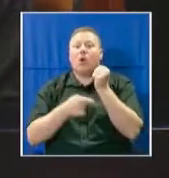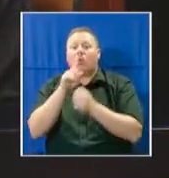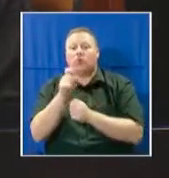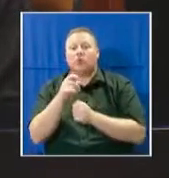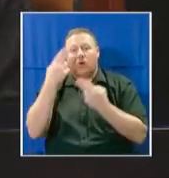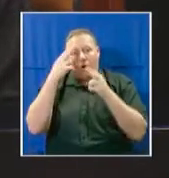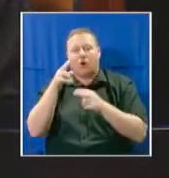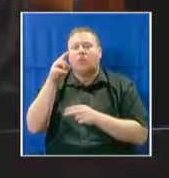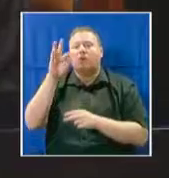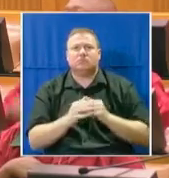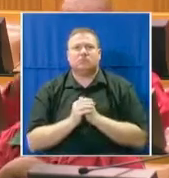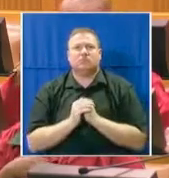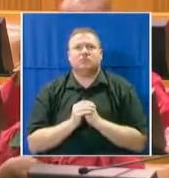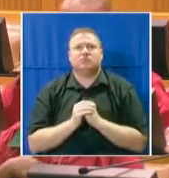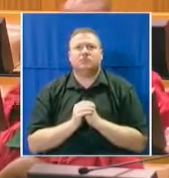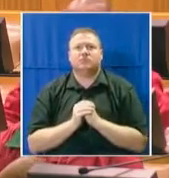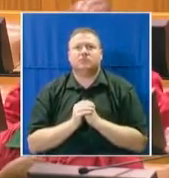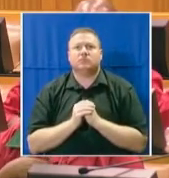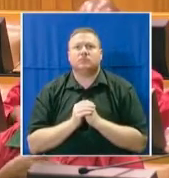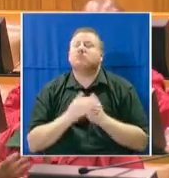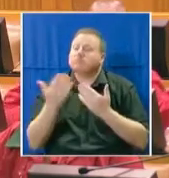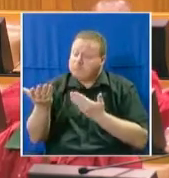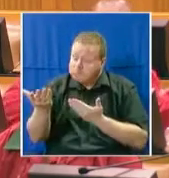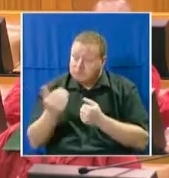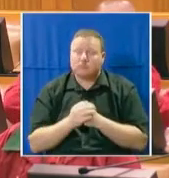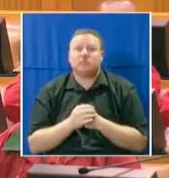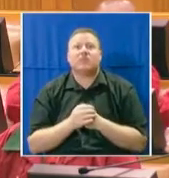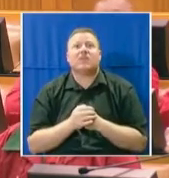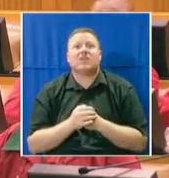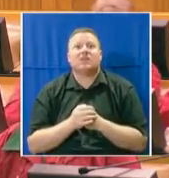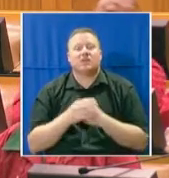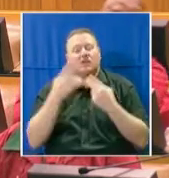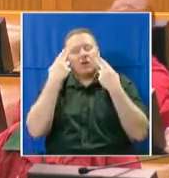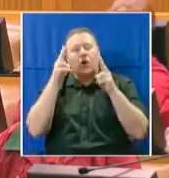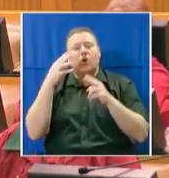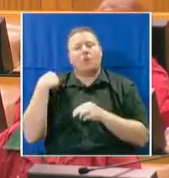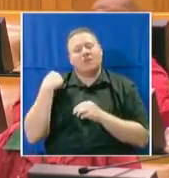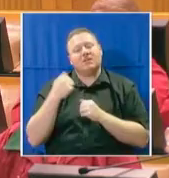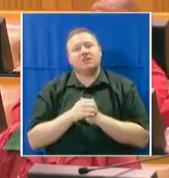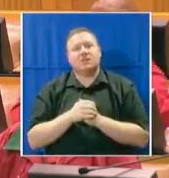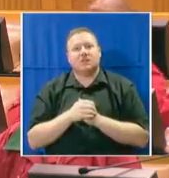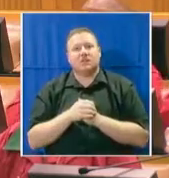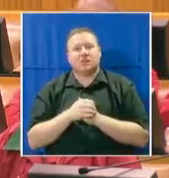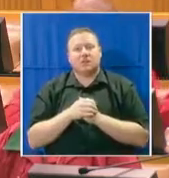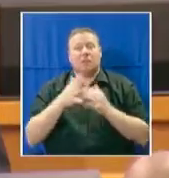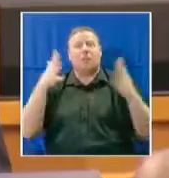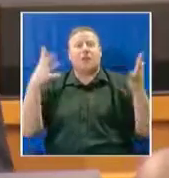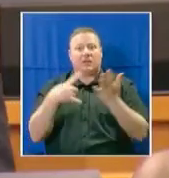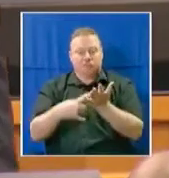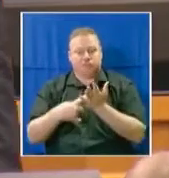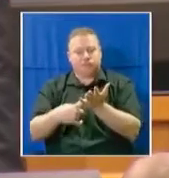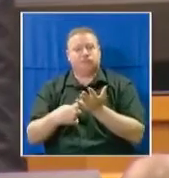Order, Honourable members. Continue, Honourable member. Honourable Minister, there has been huge debate in the